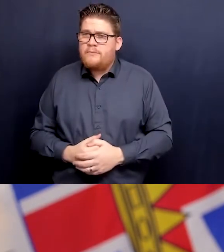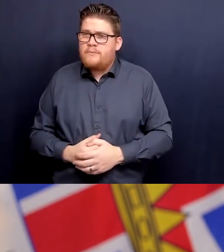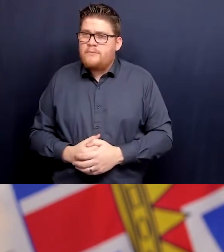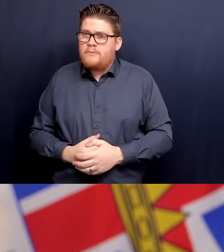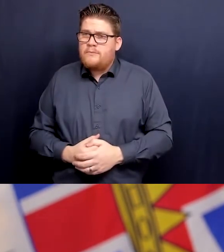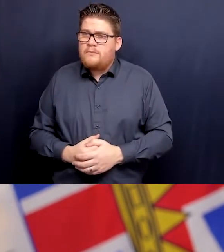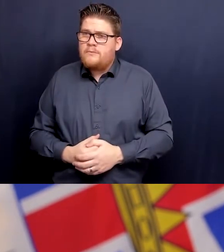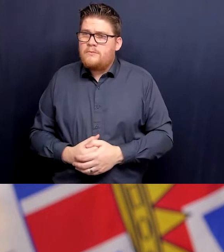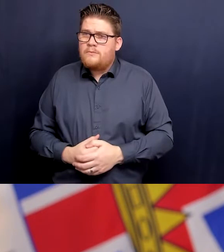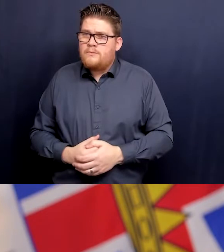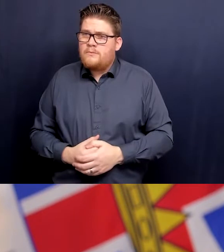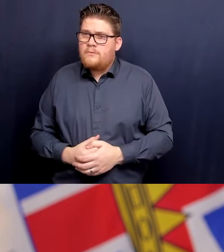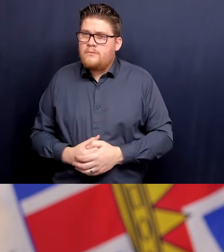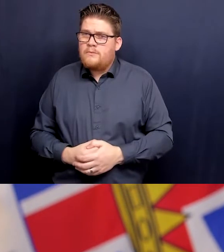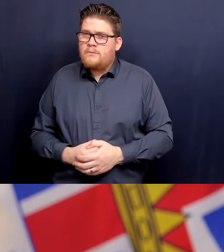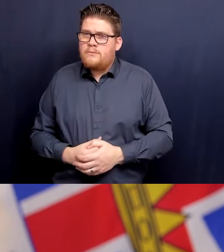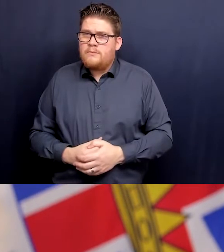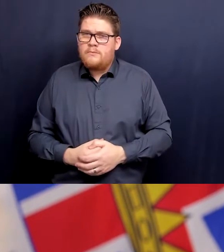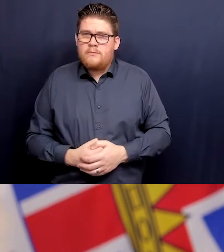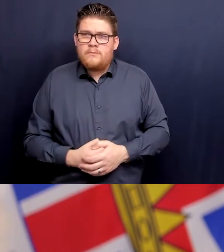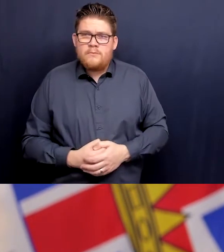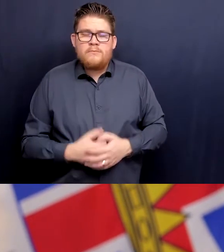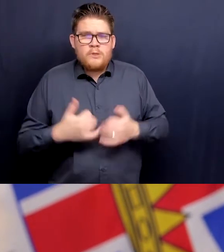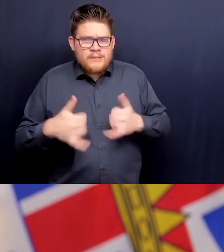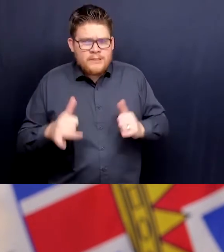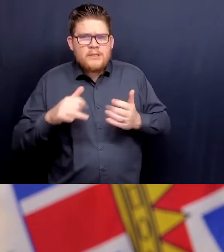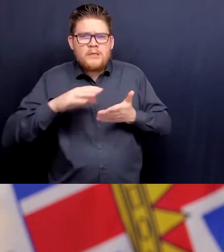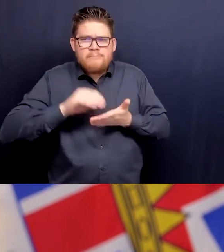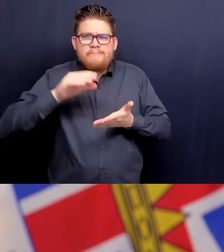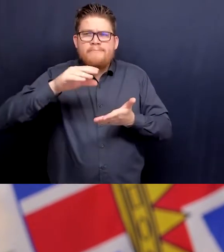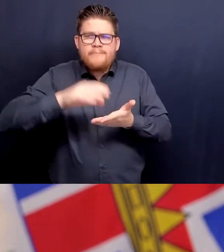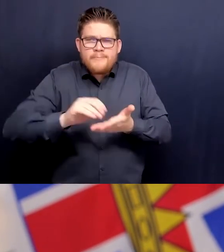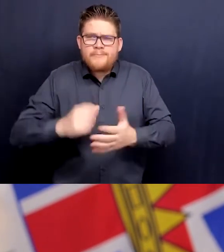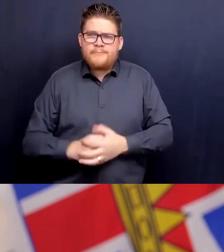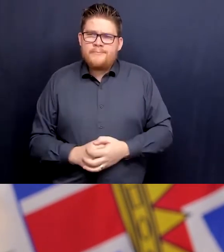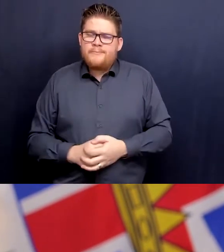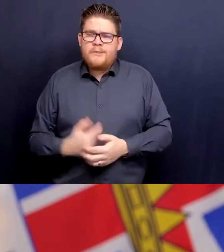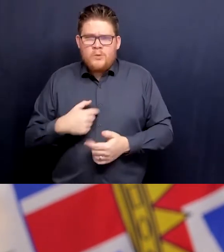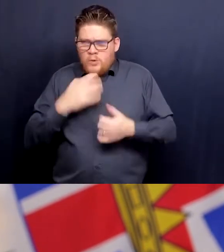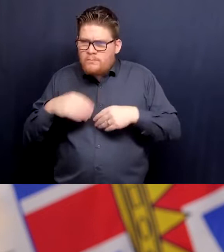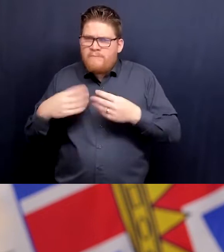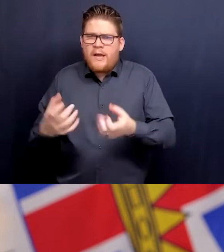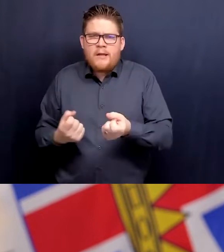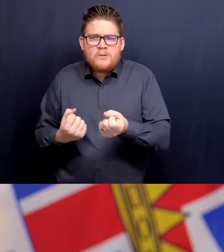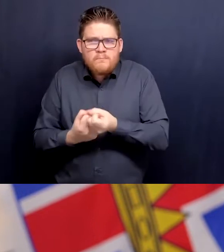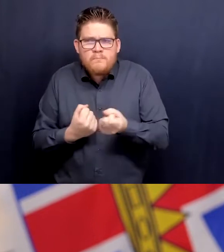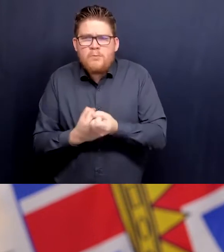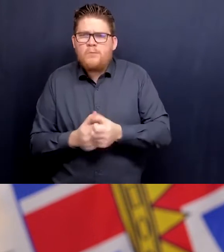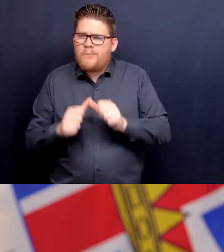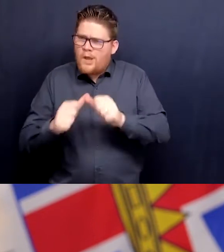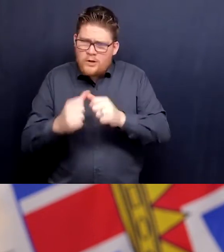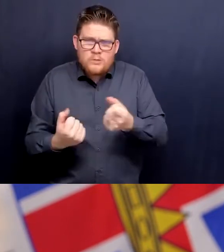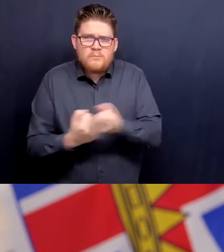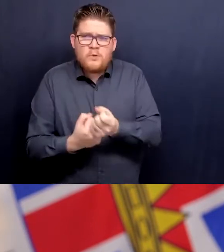And those will continue. There will continue to be supports in place. We have, as you know, a clinic, 4